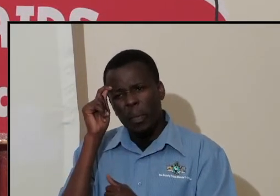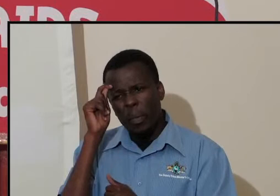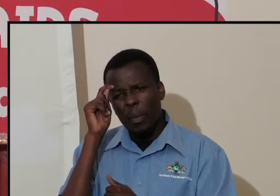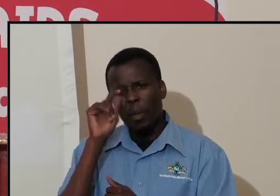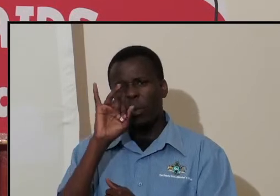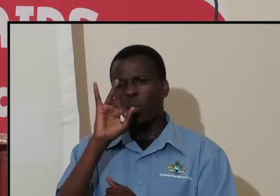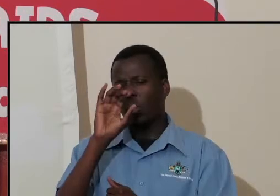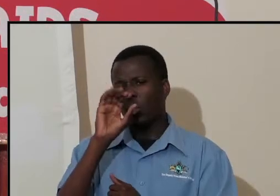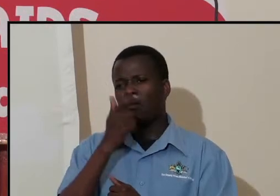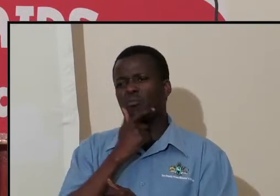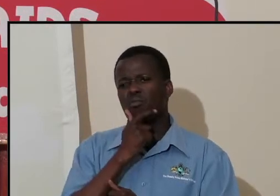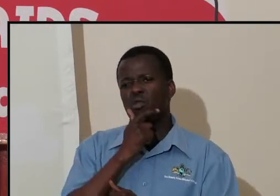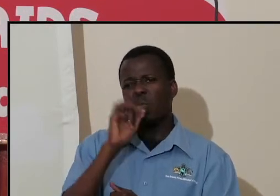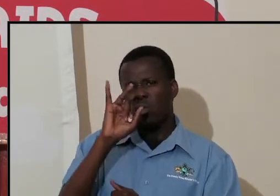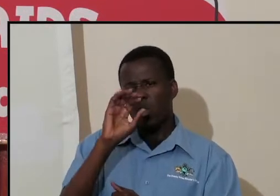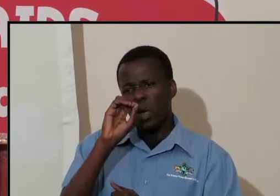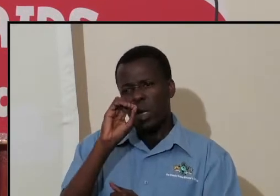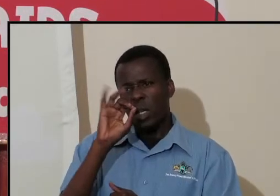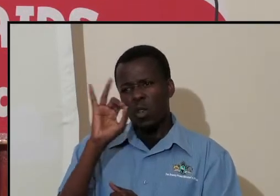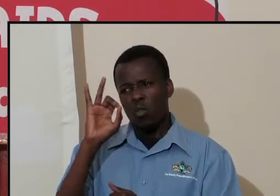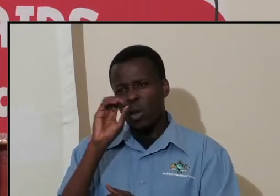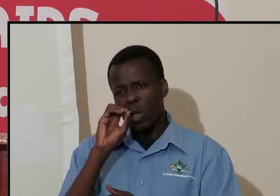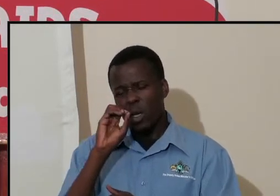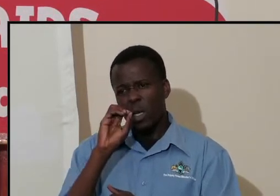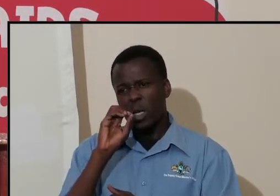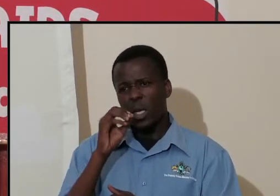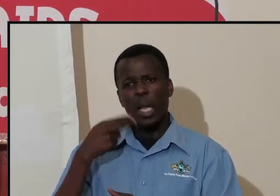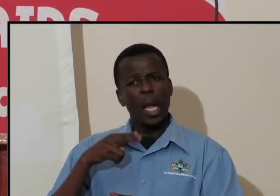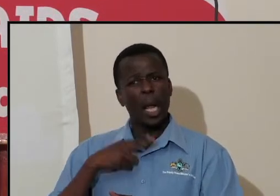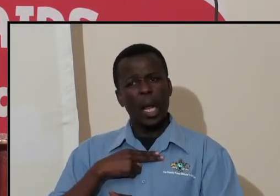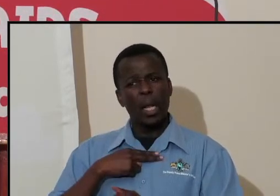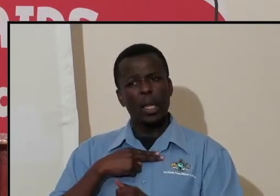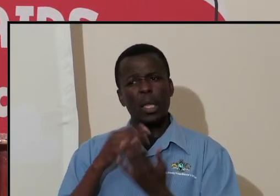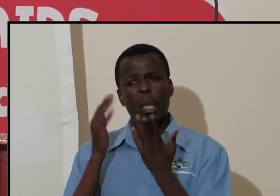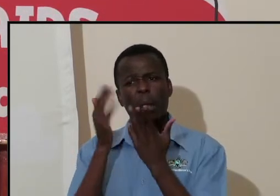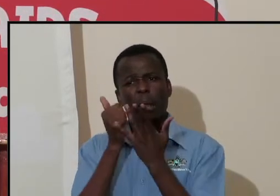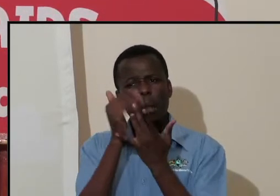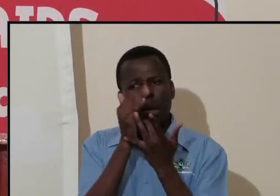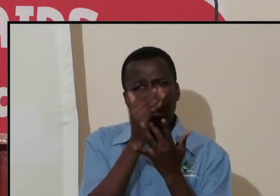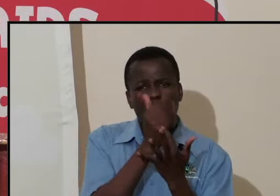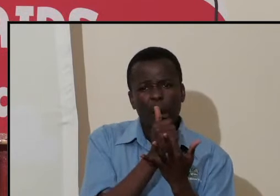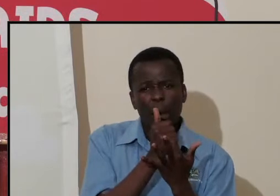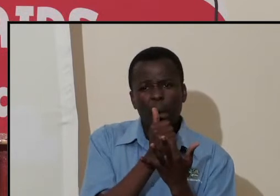December 2020, we have managed to maintain the